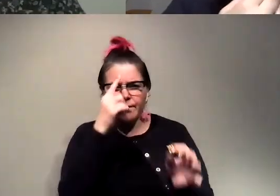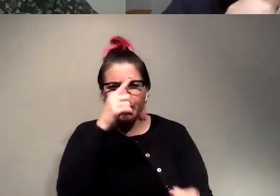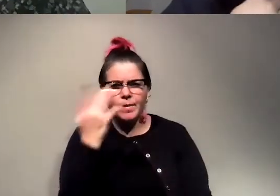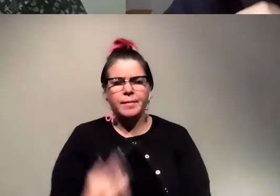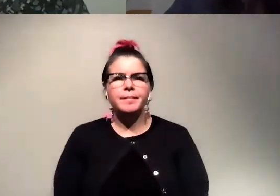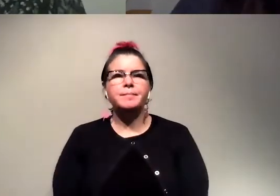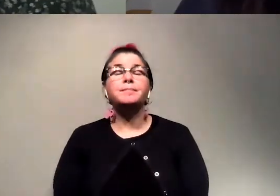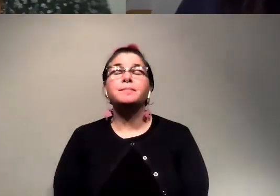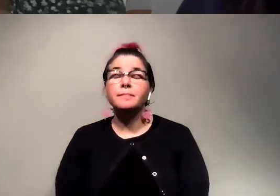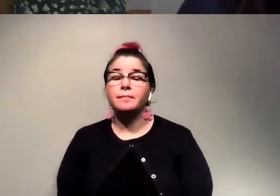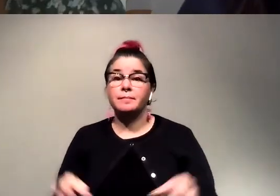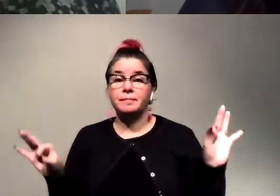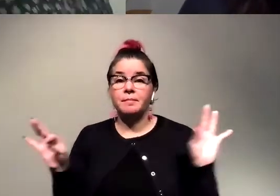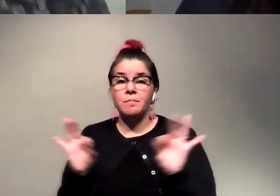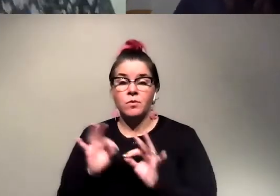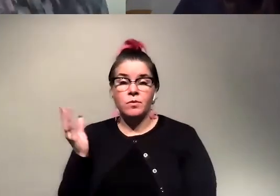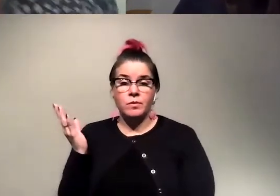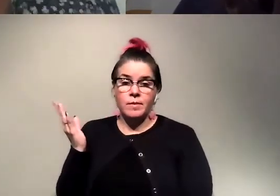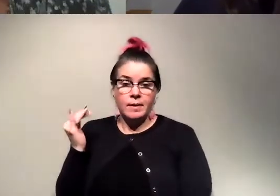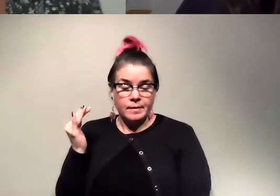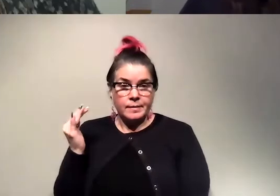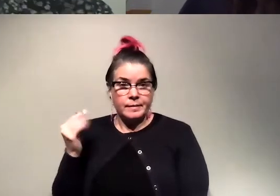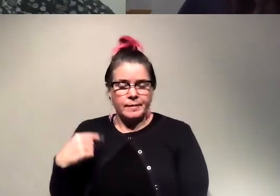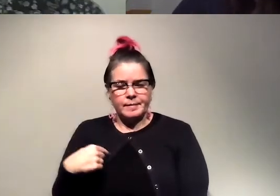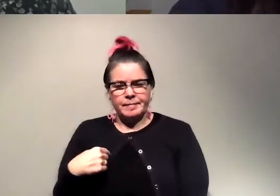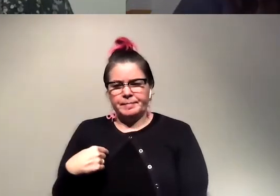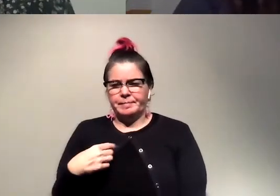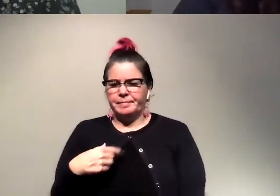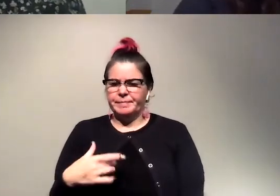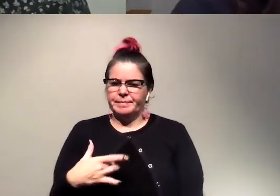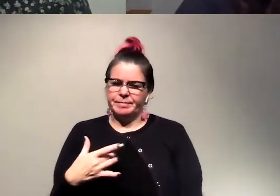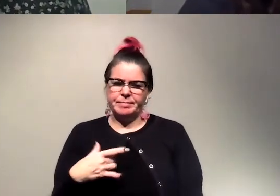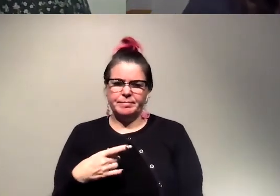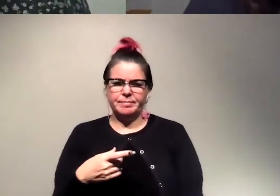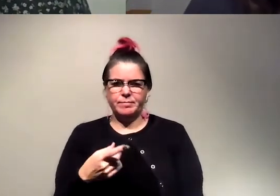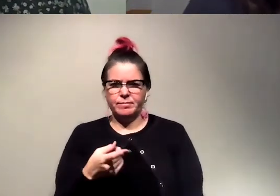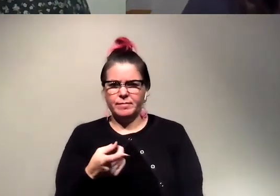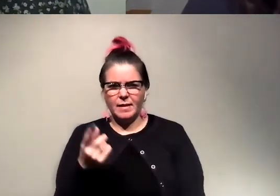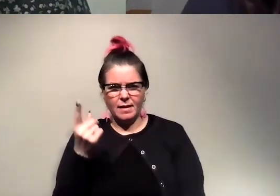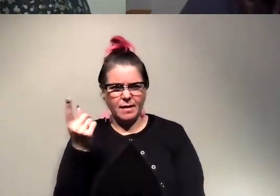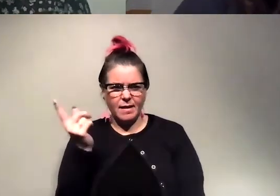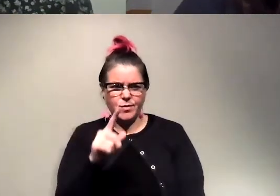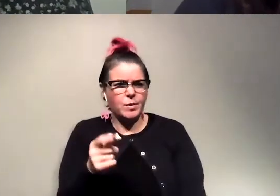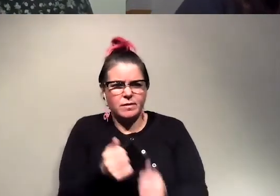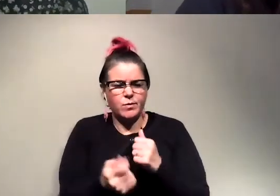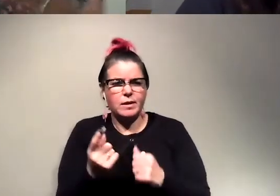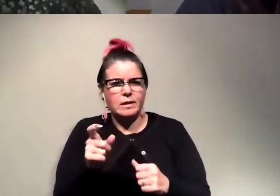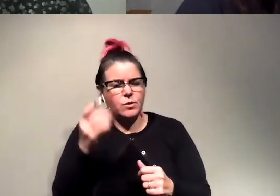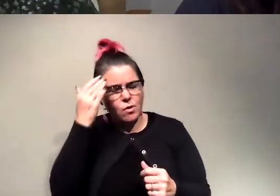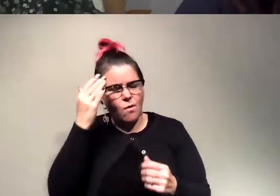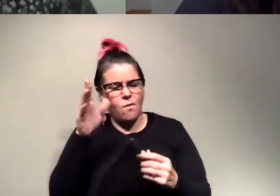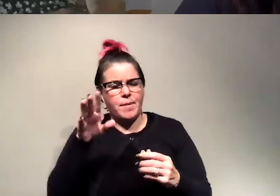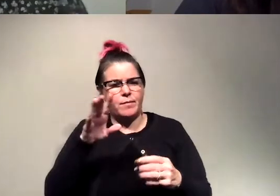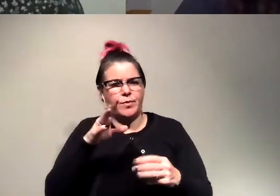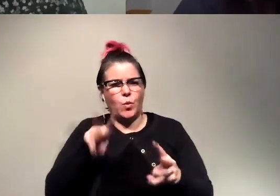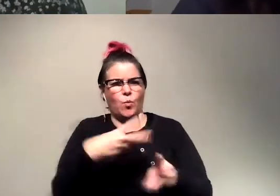It's important because I feel like everybody needs to know about the natural world, the world